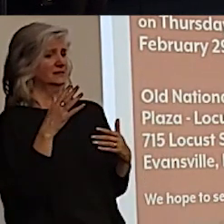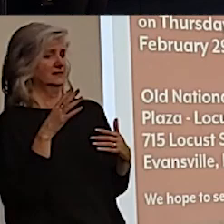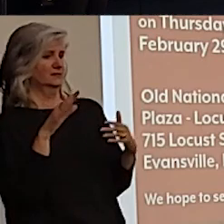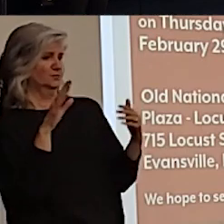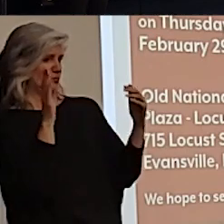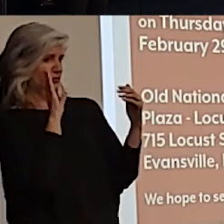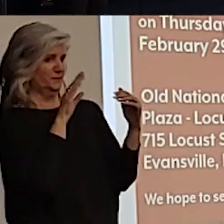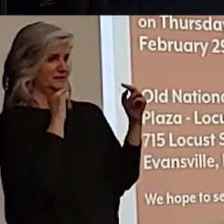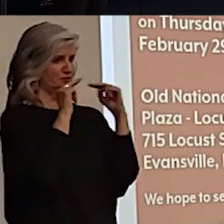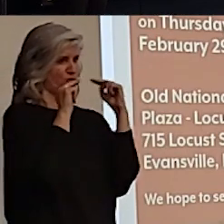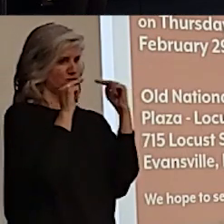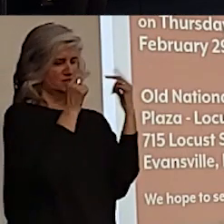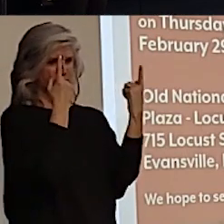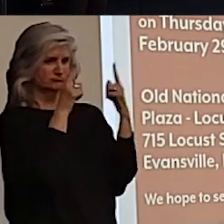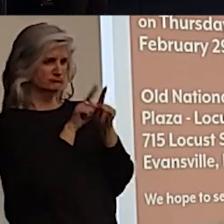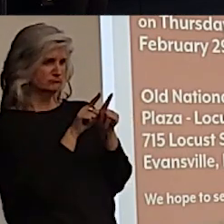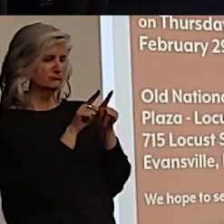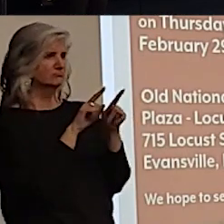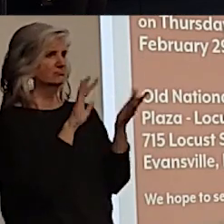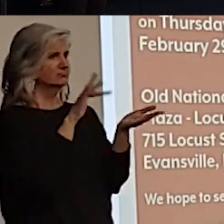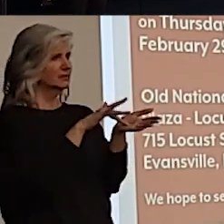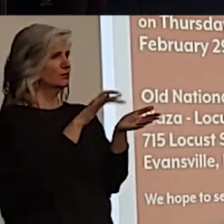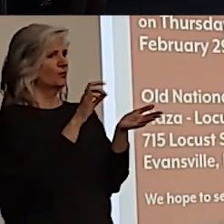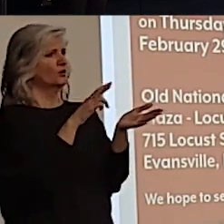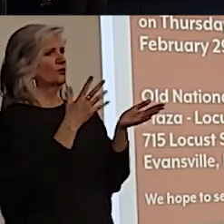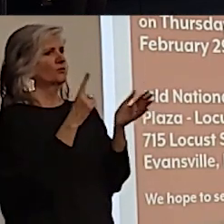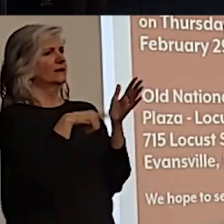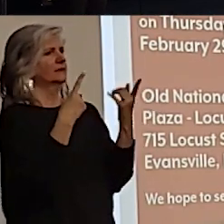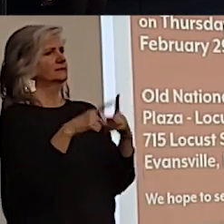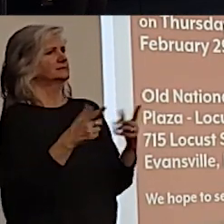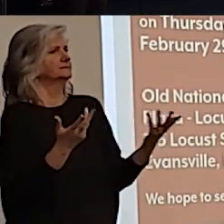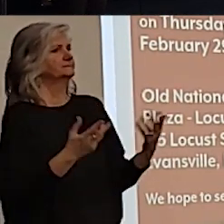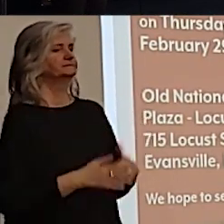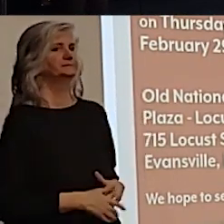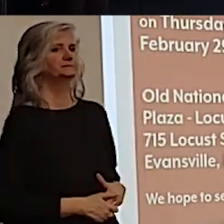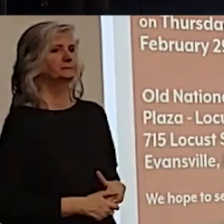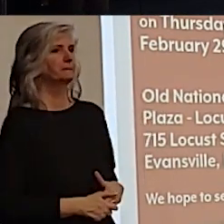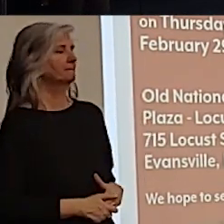like, a middle point? How does that work?